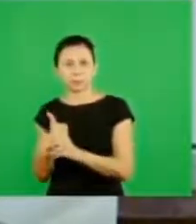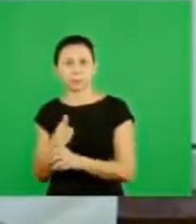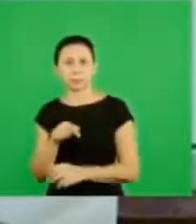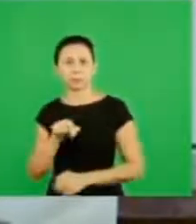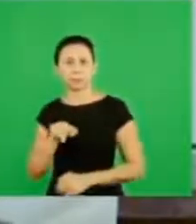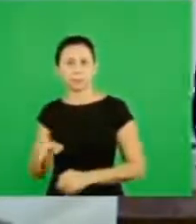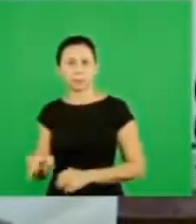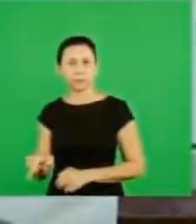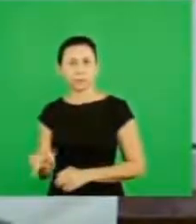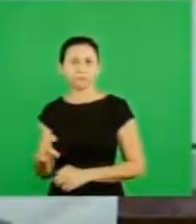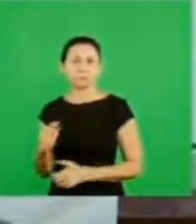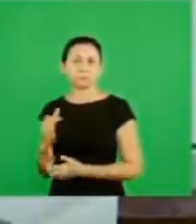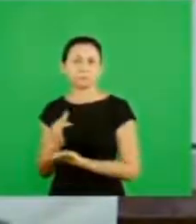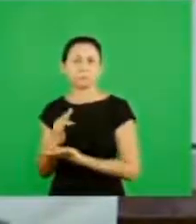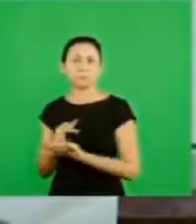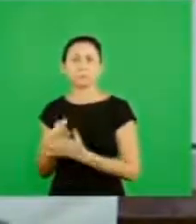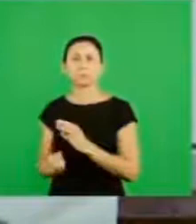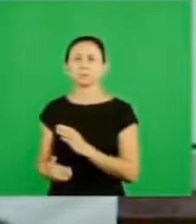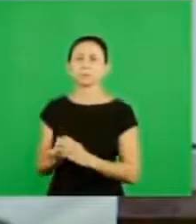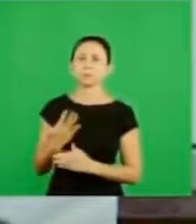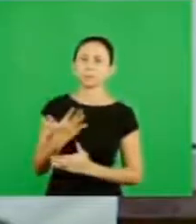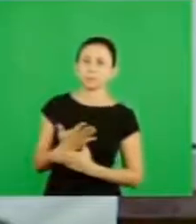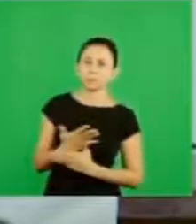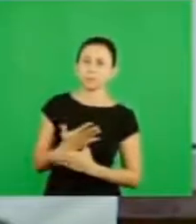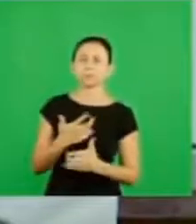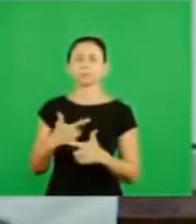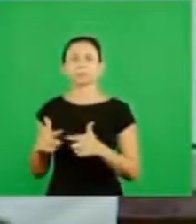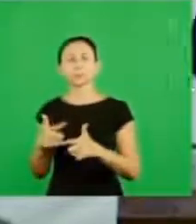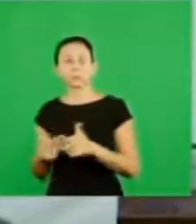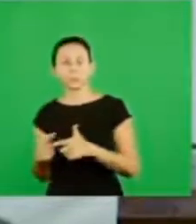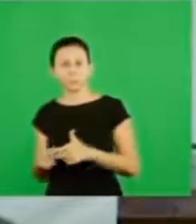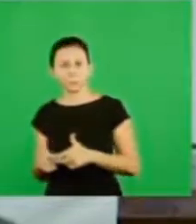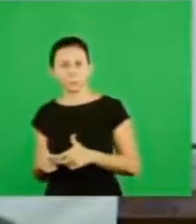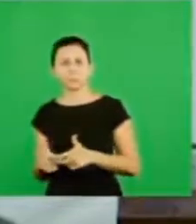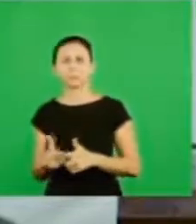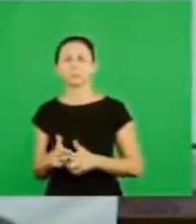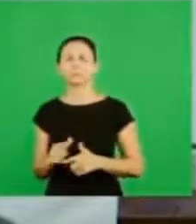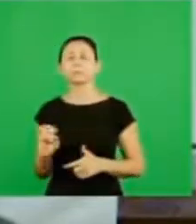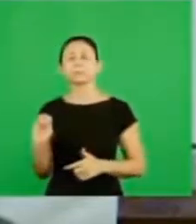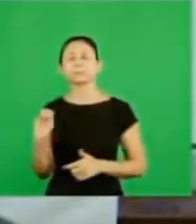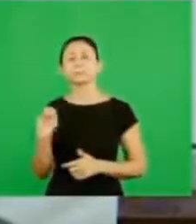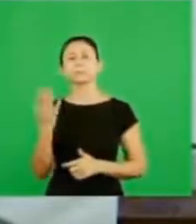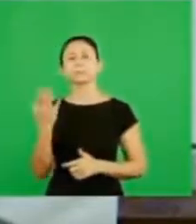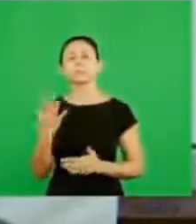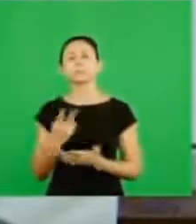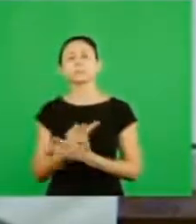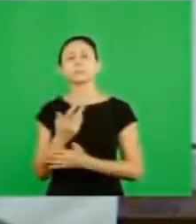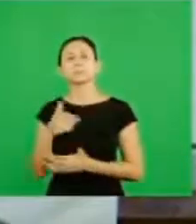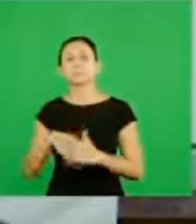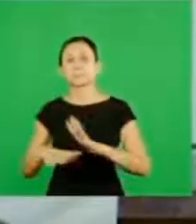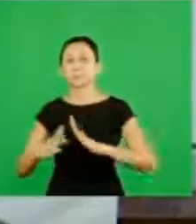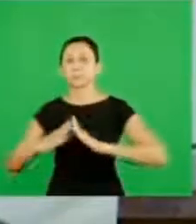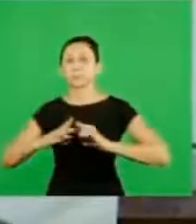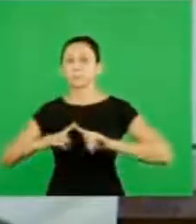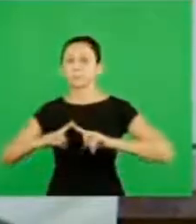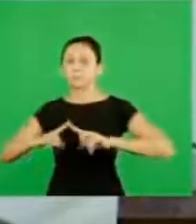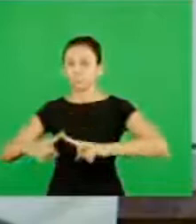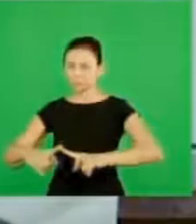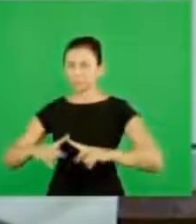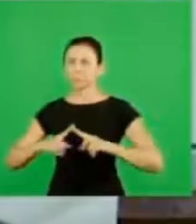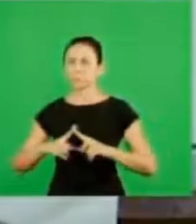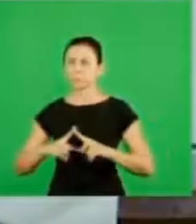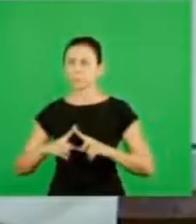different. The theology was different than the Protestant Church. The theology of the Protestant Church started growing great